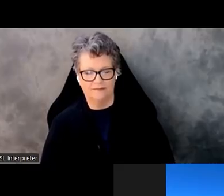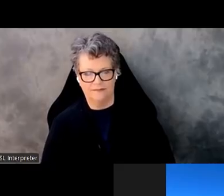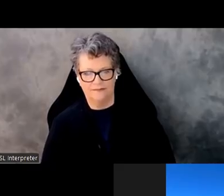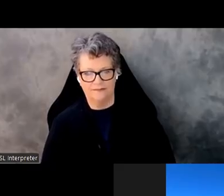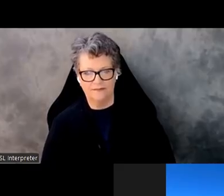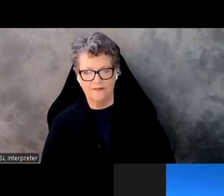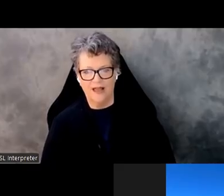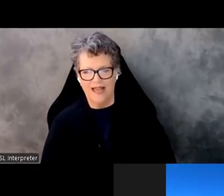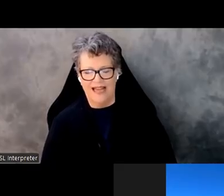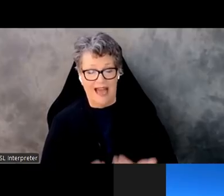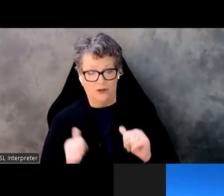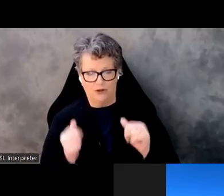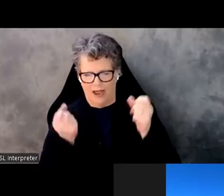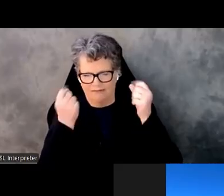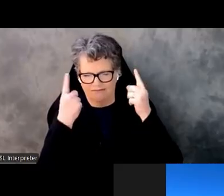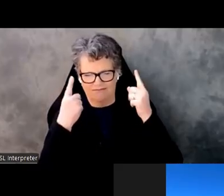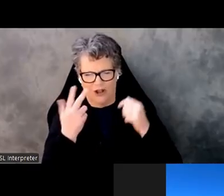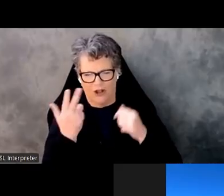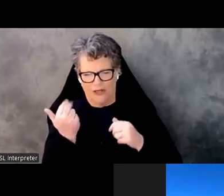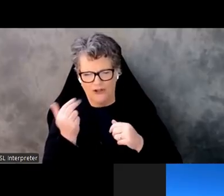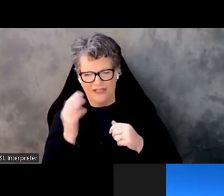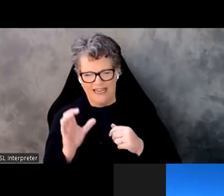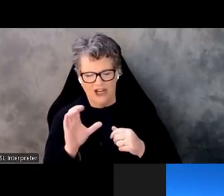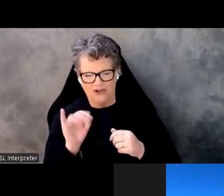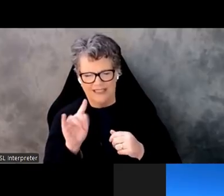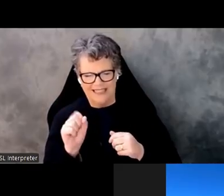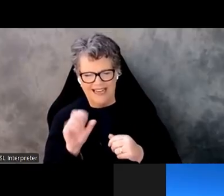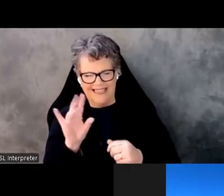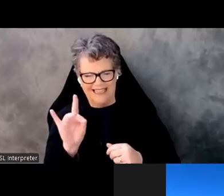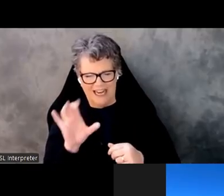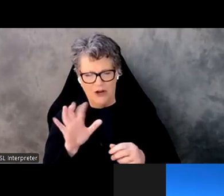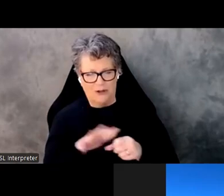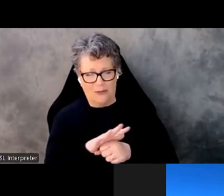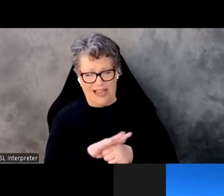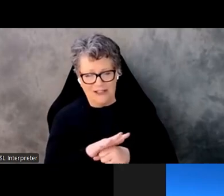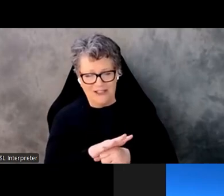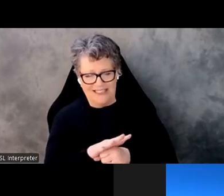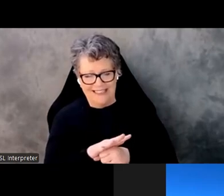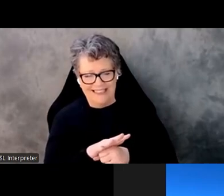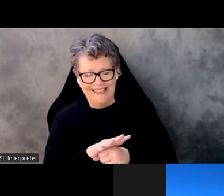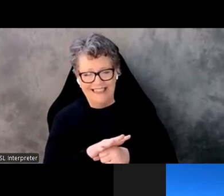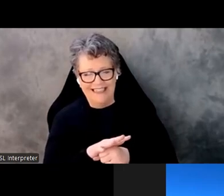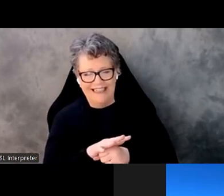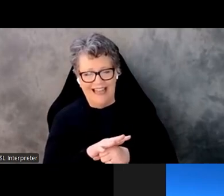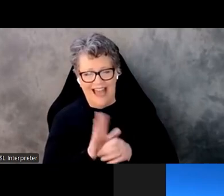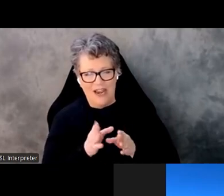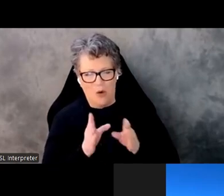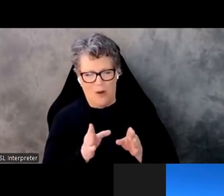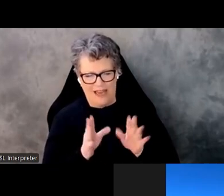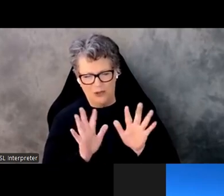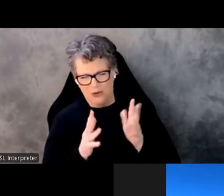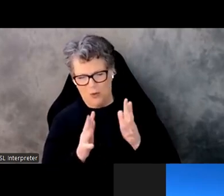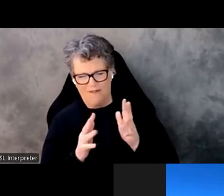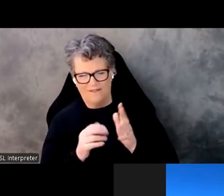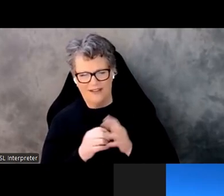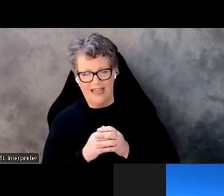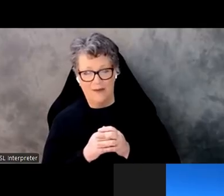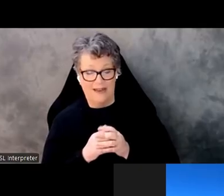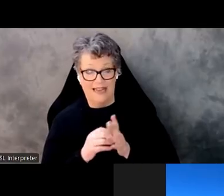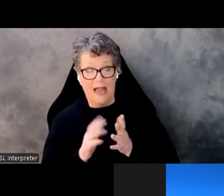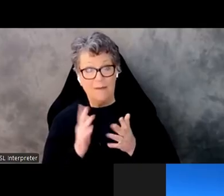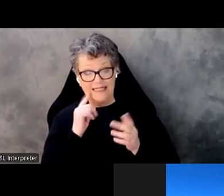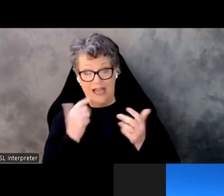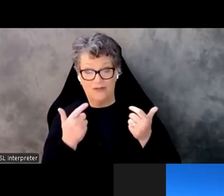Trying to wrap my head around 1,300 sites in 800 locations, and a way to sort of, I mean, it sounds nice,